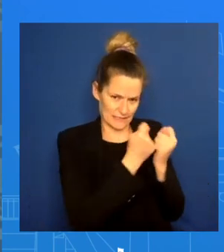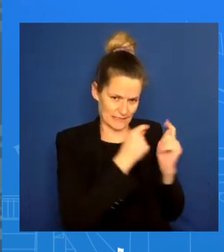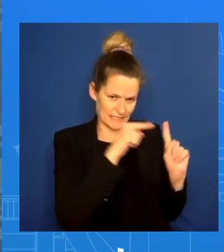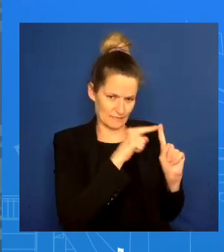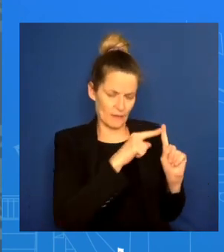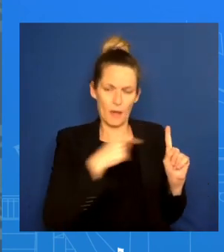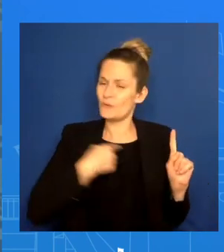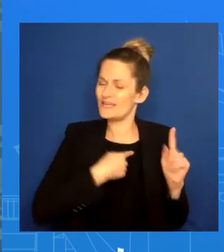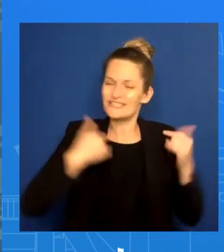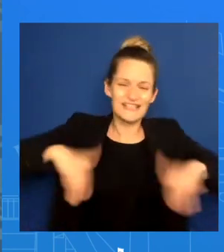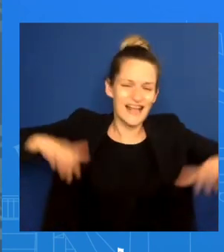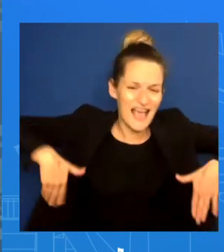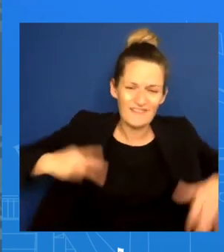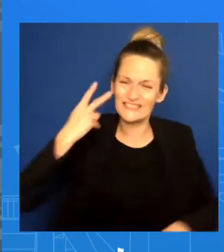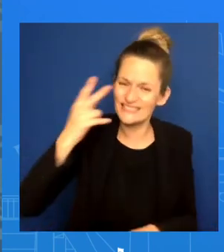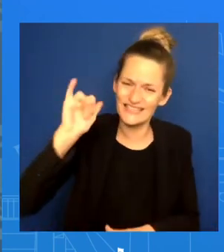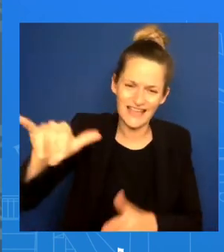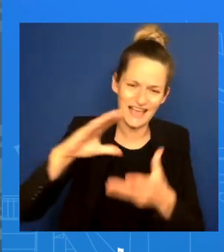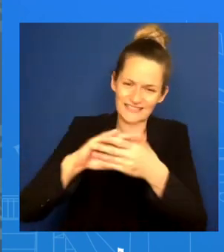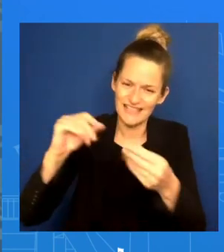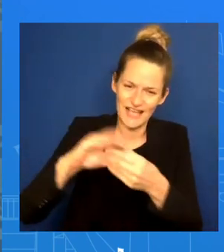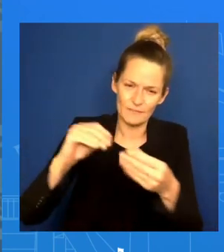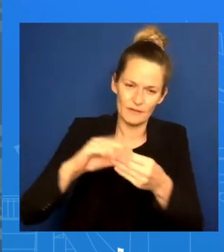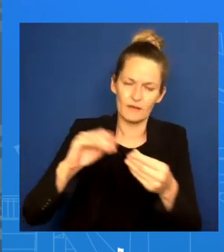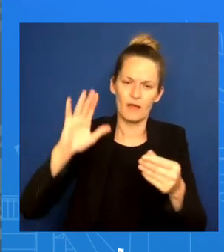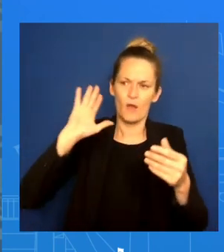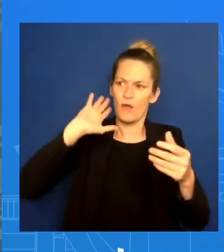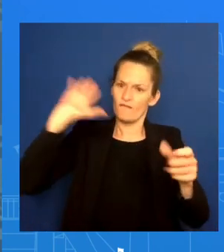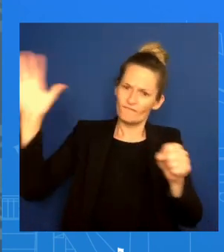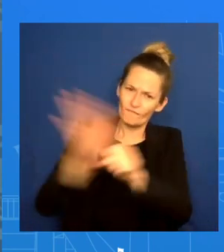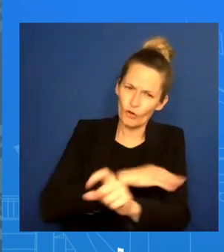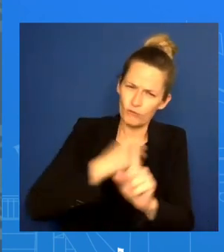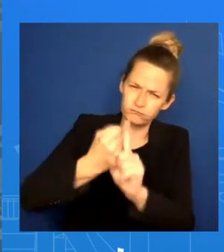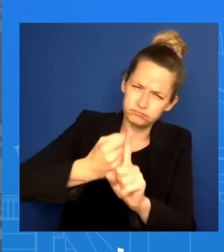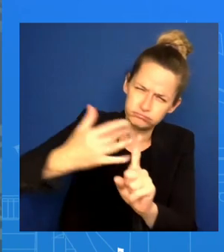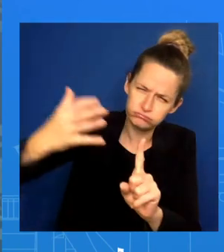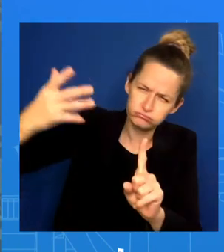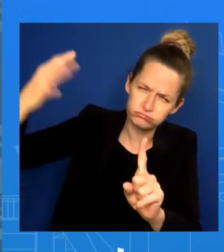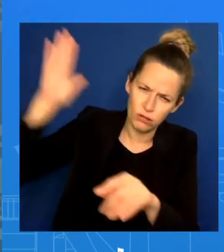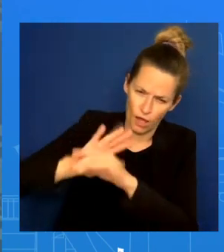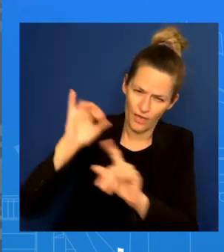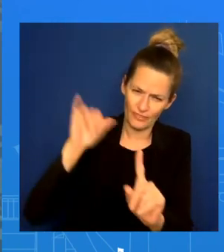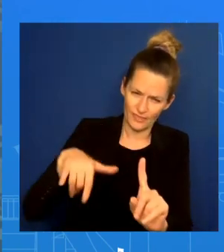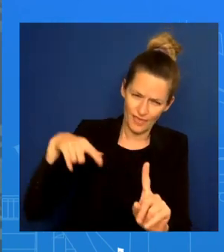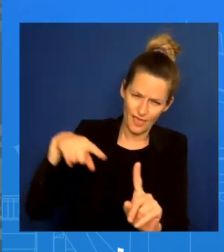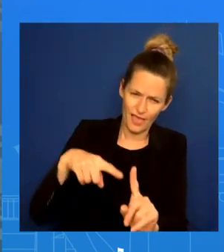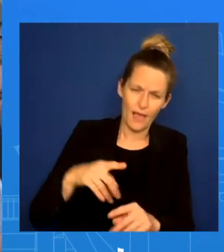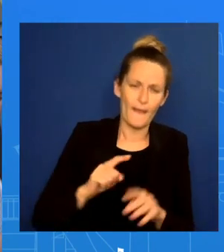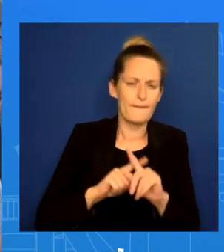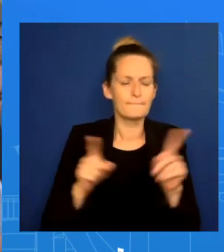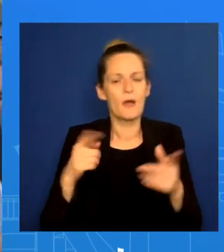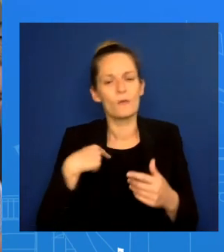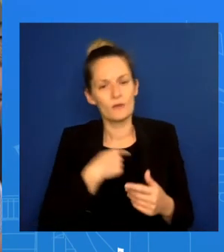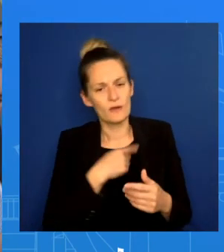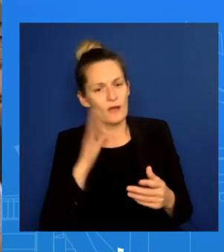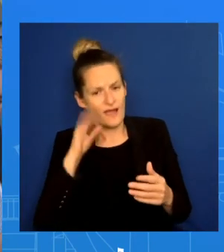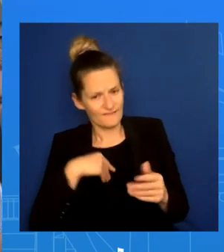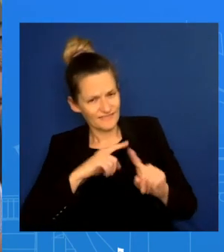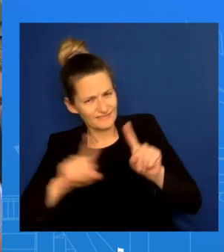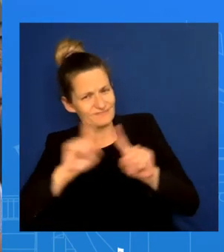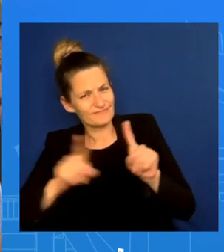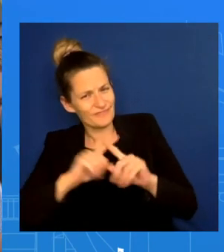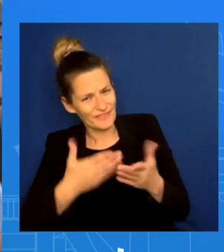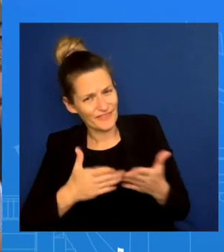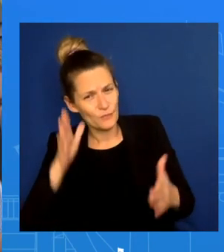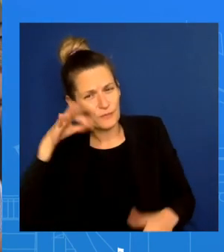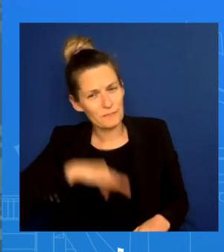been very supportive of those pieces of the reconciliation bill. There's no recent conversations that you can tell us